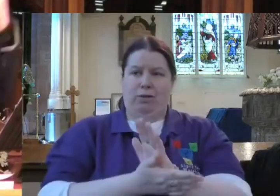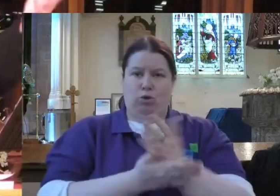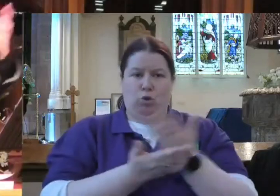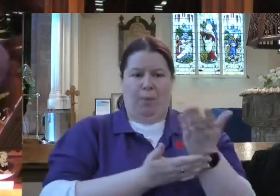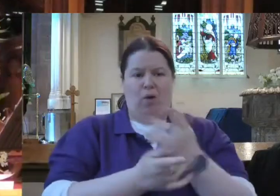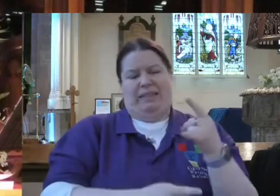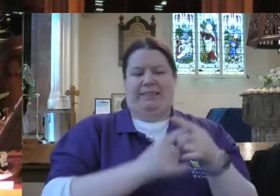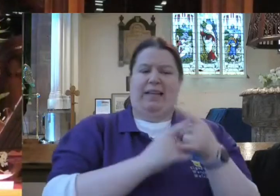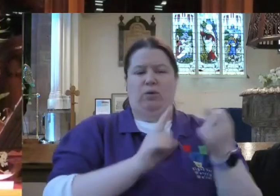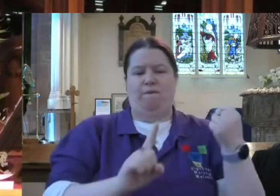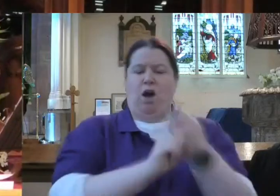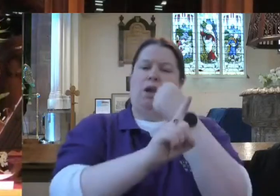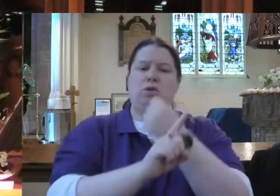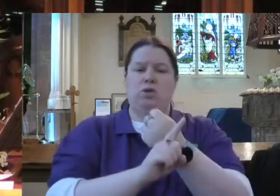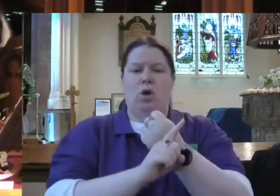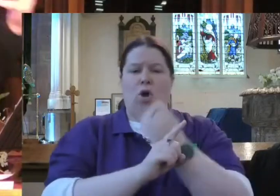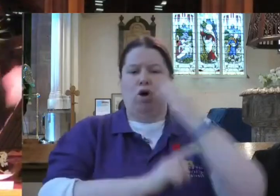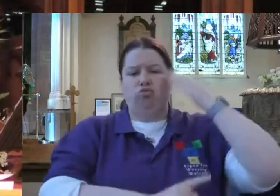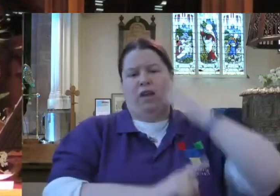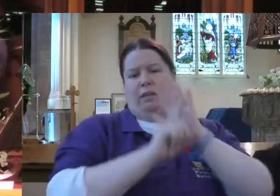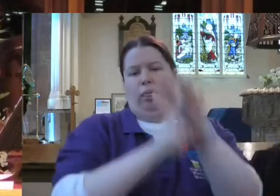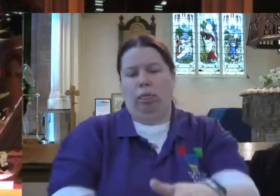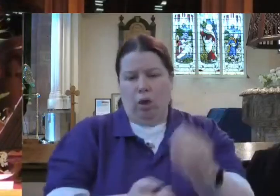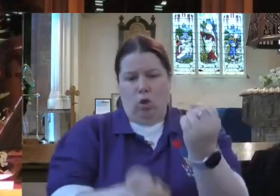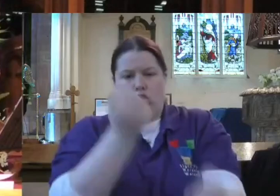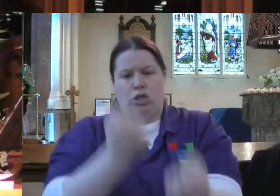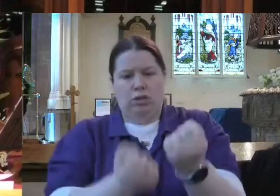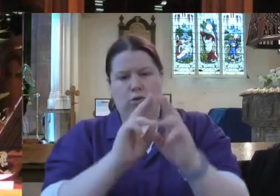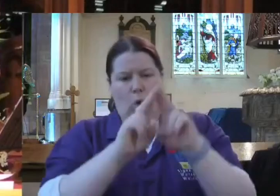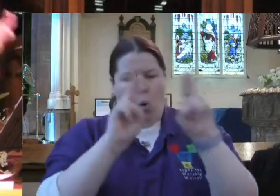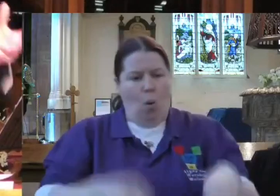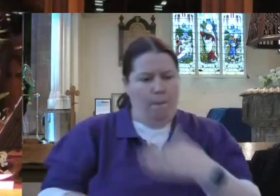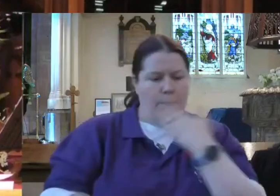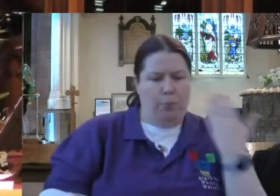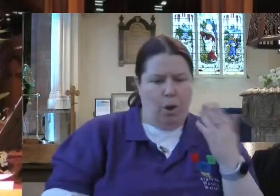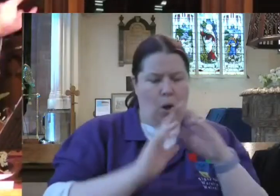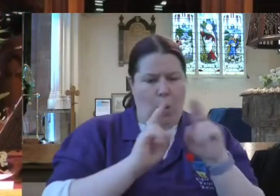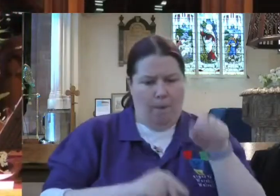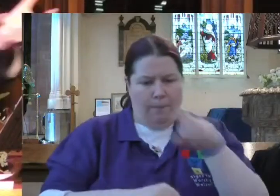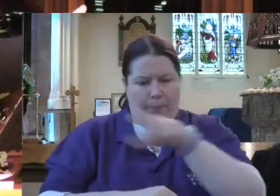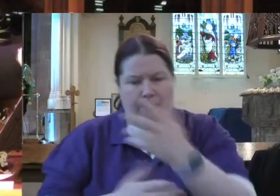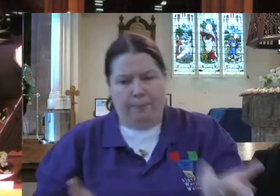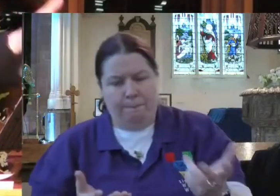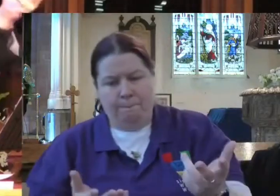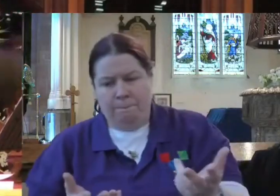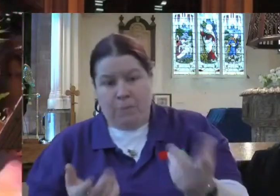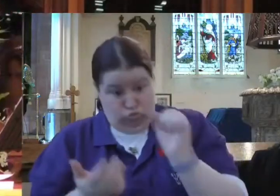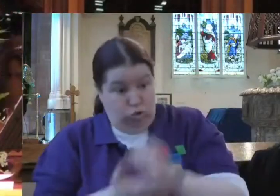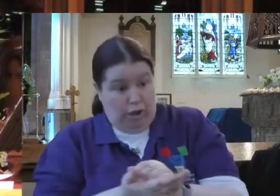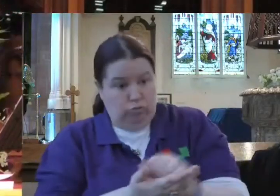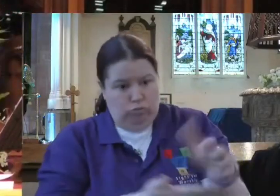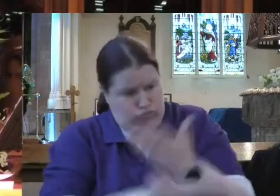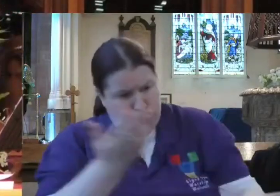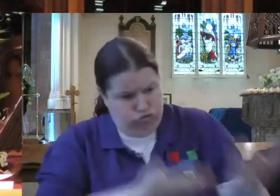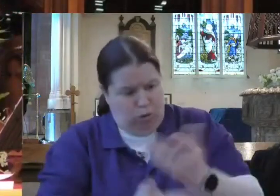about sex or violence or racism, about justice issues, about homelessness. And that's good. Yes, we should talk about those things.